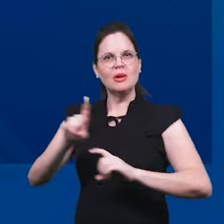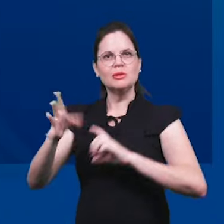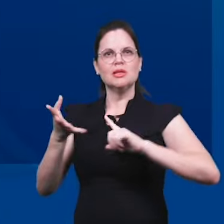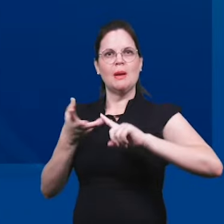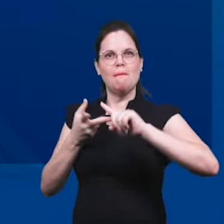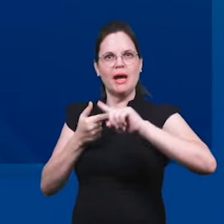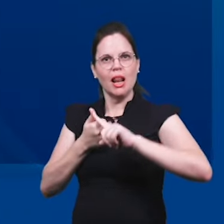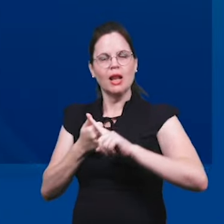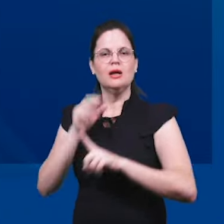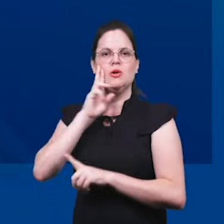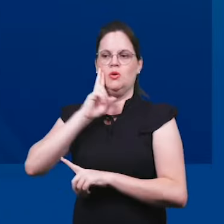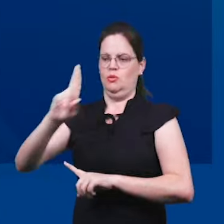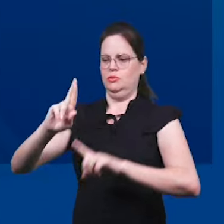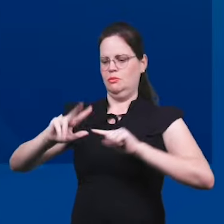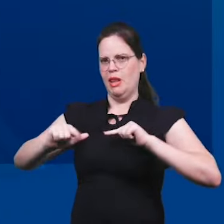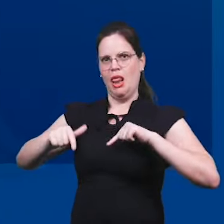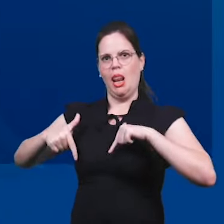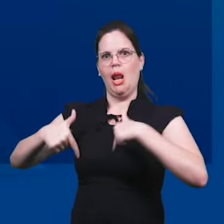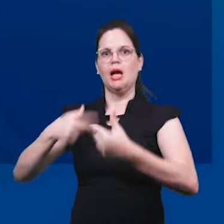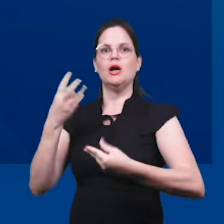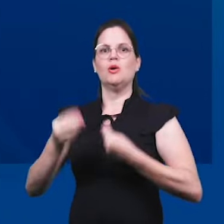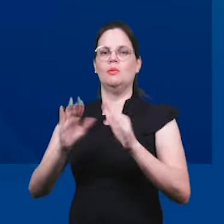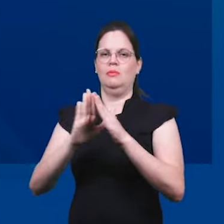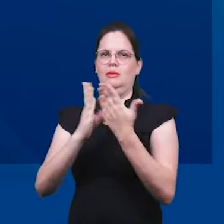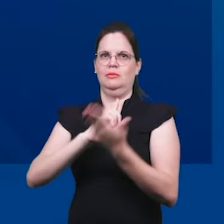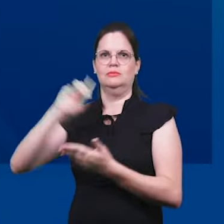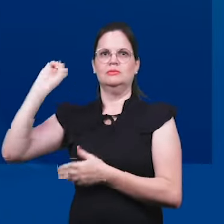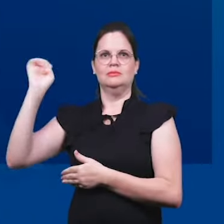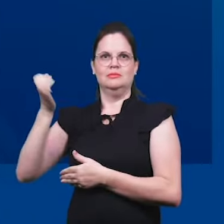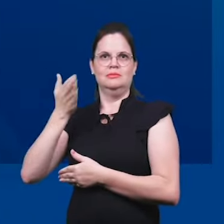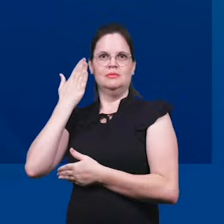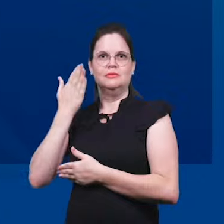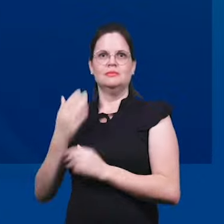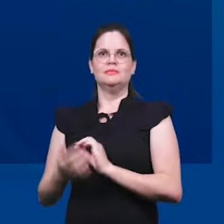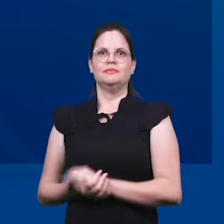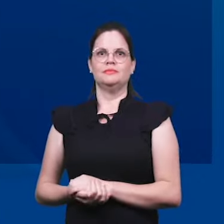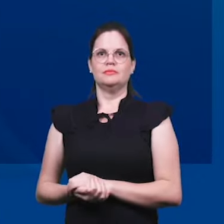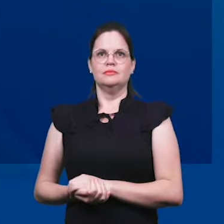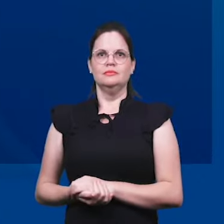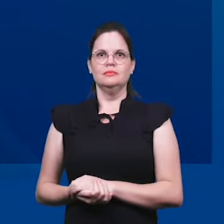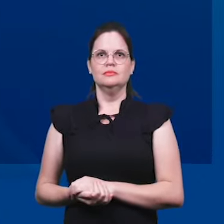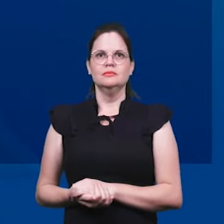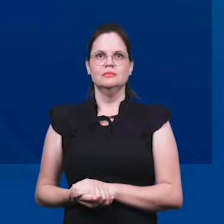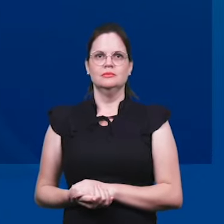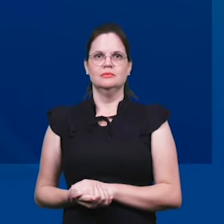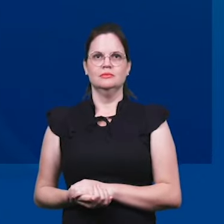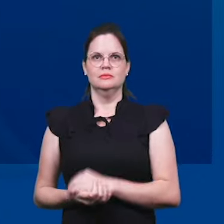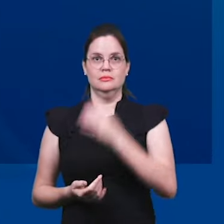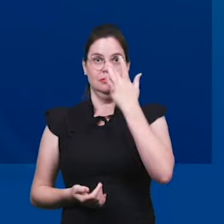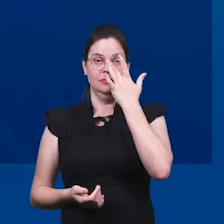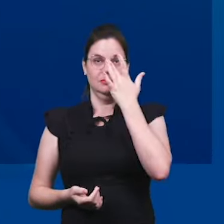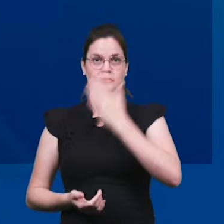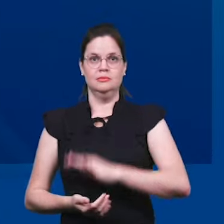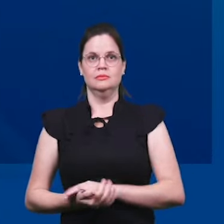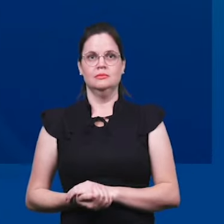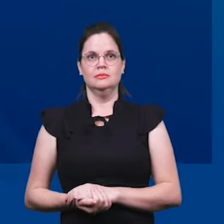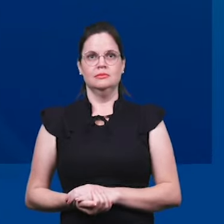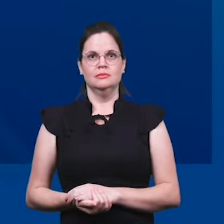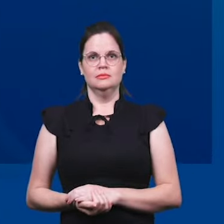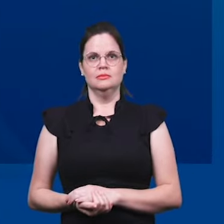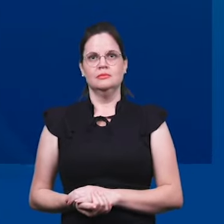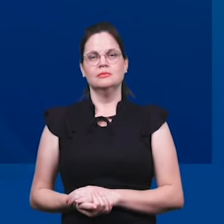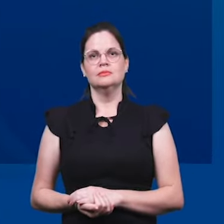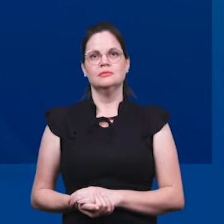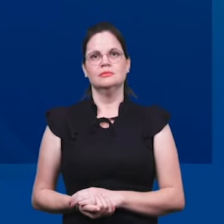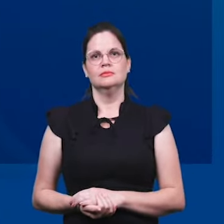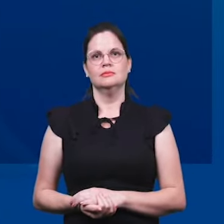the church with the sword of the Lord's mouth. Today, the Lord's operation combats